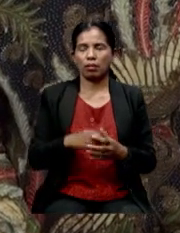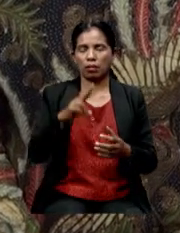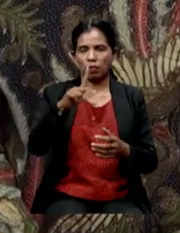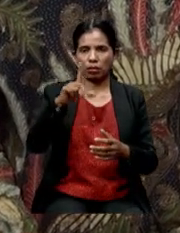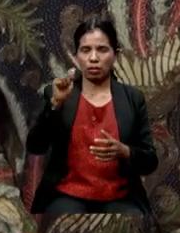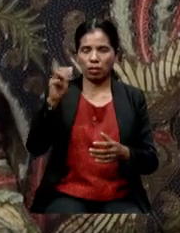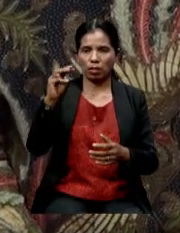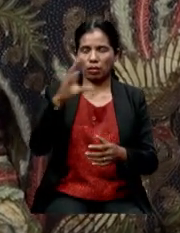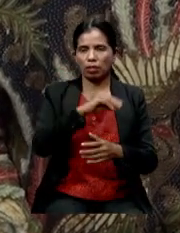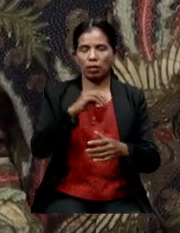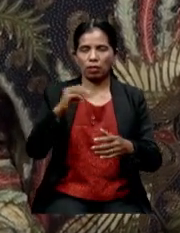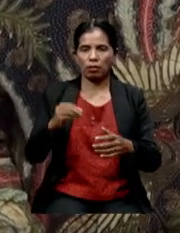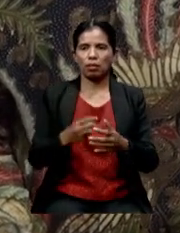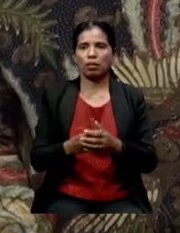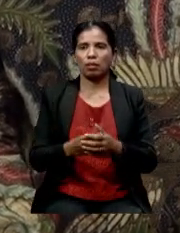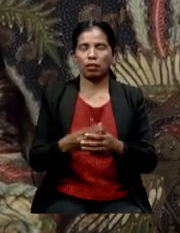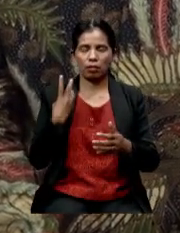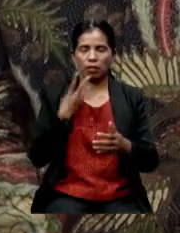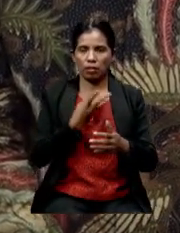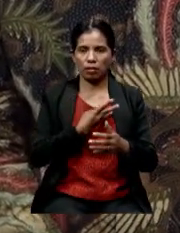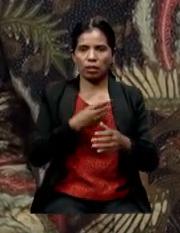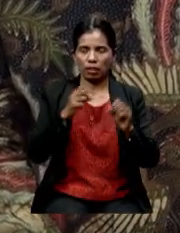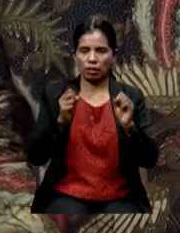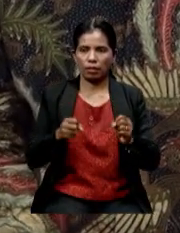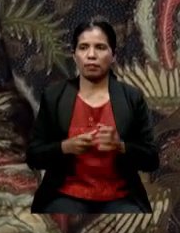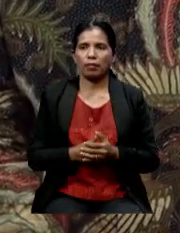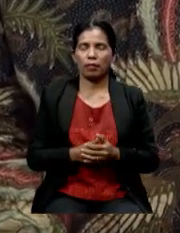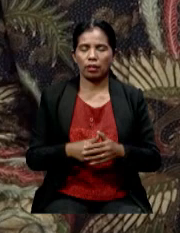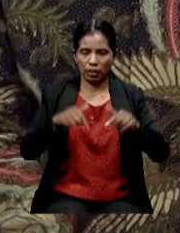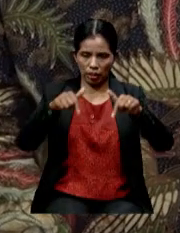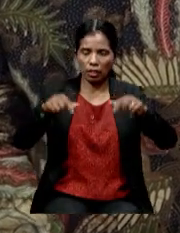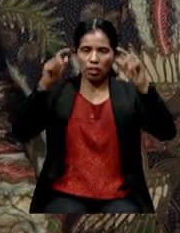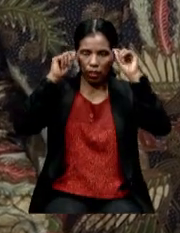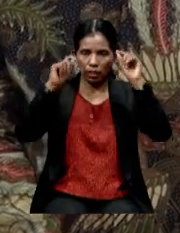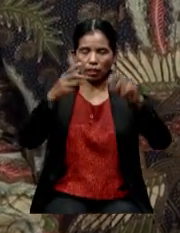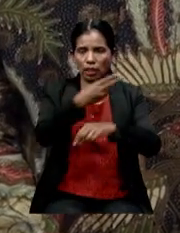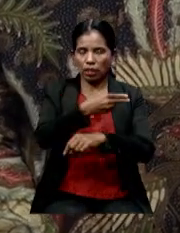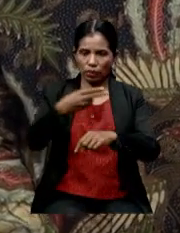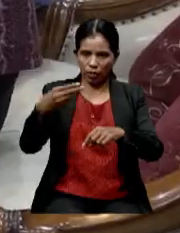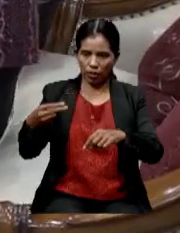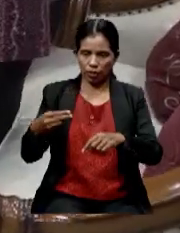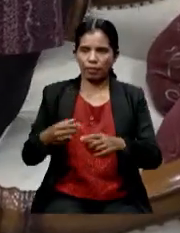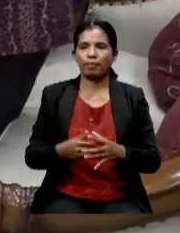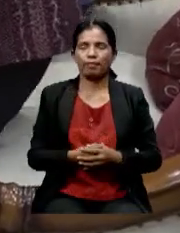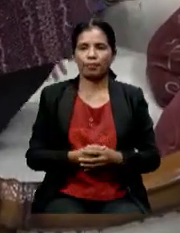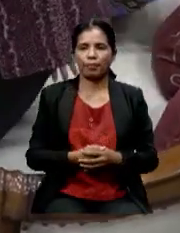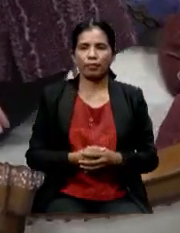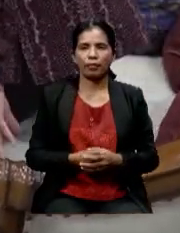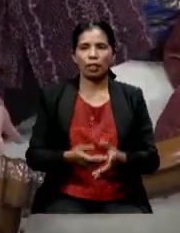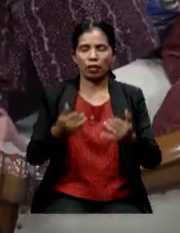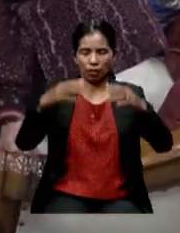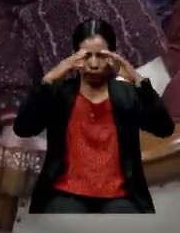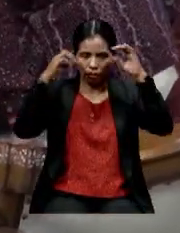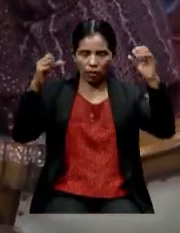positively, enormously influential in Indonesia, in the region, and in the world. Dadaung ne,